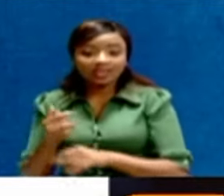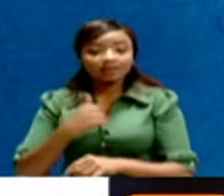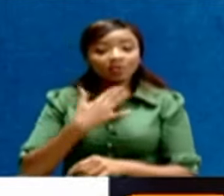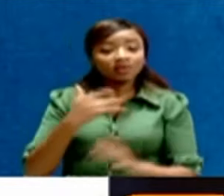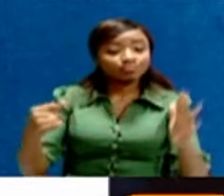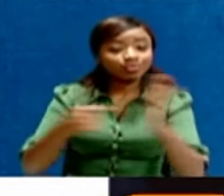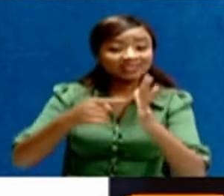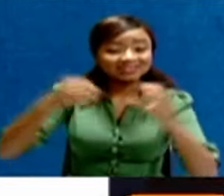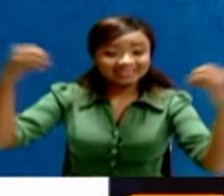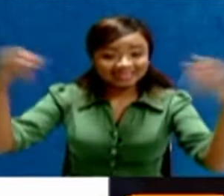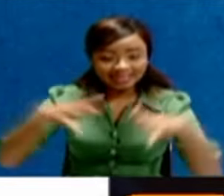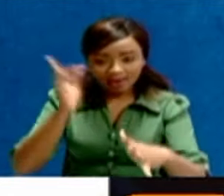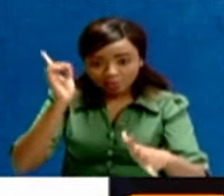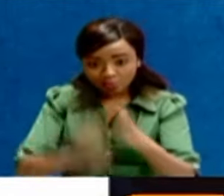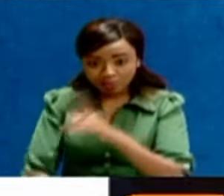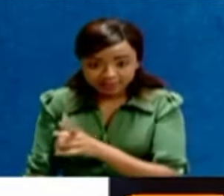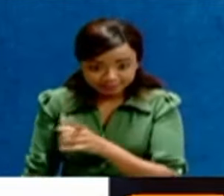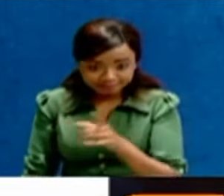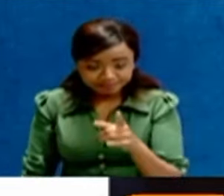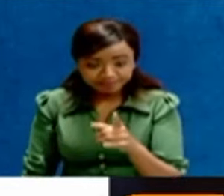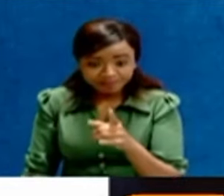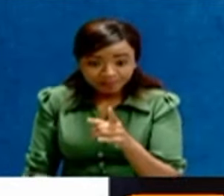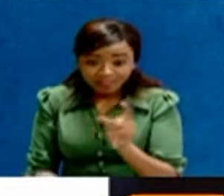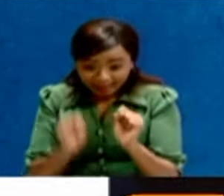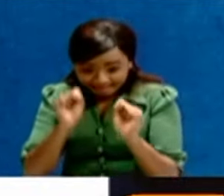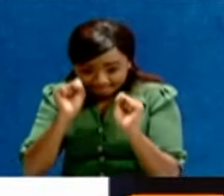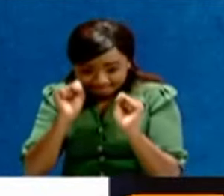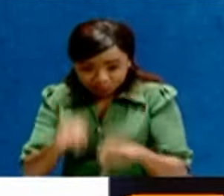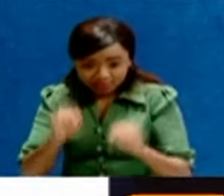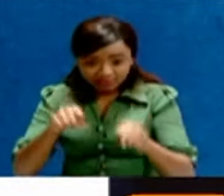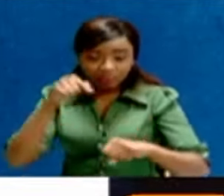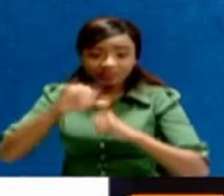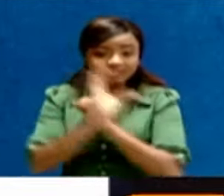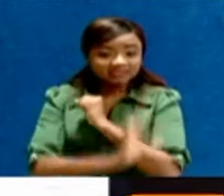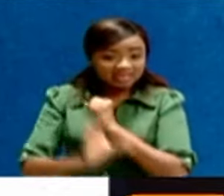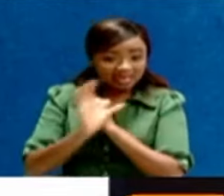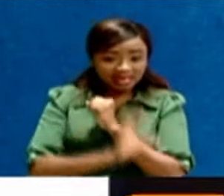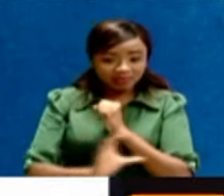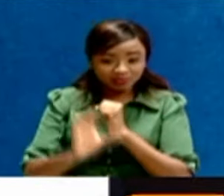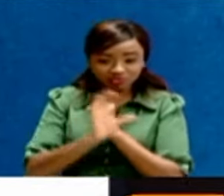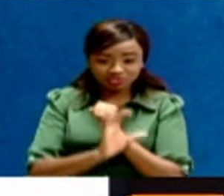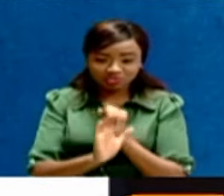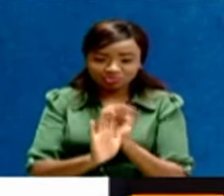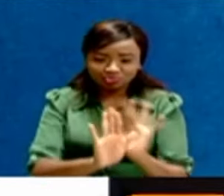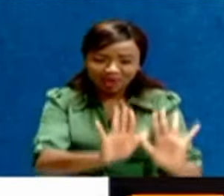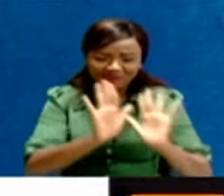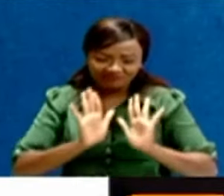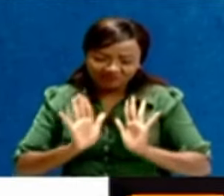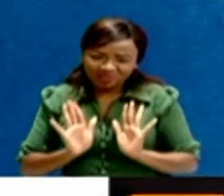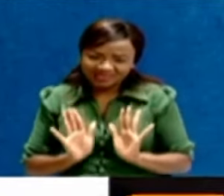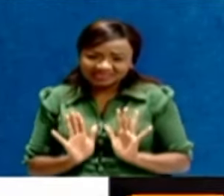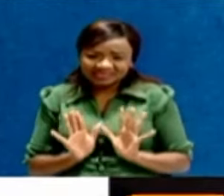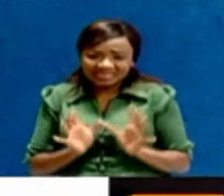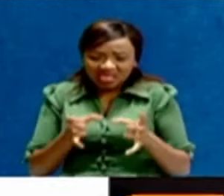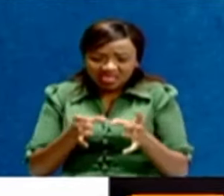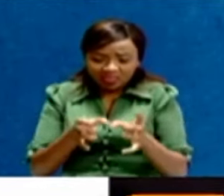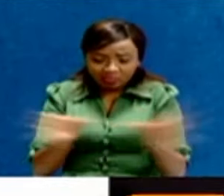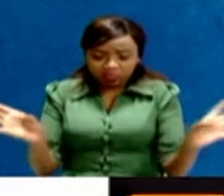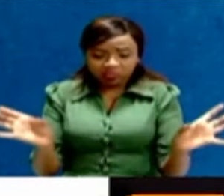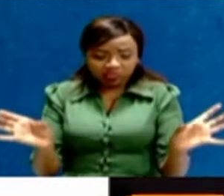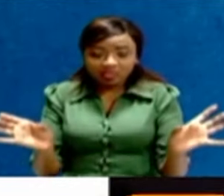clear in my point. The only way that this country can be able to avoid this divisiveness